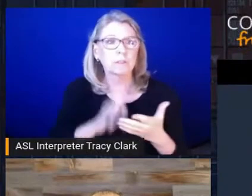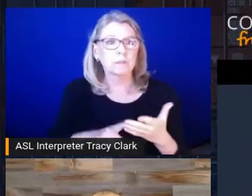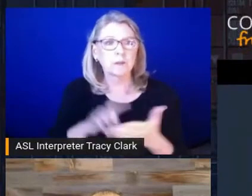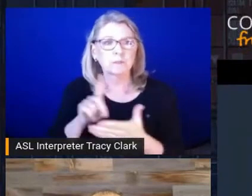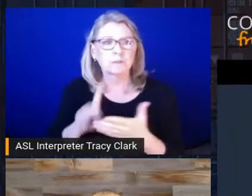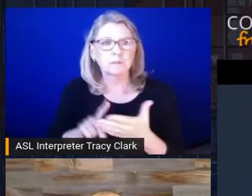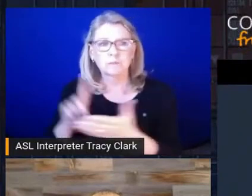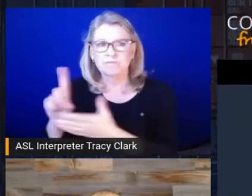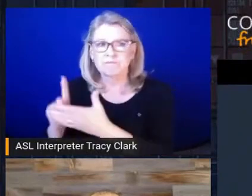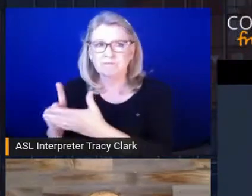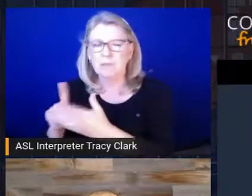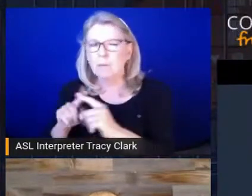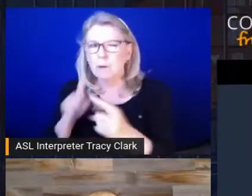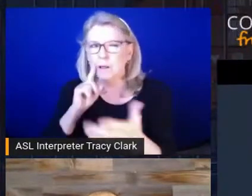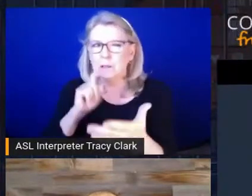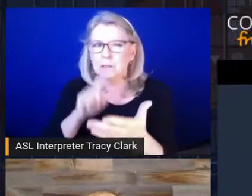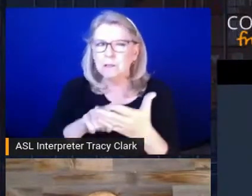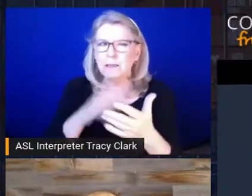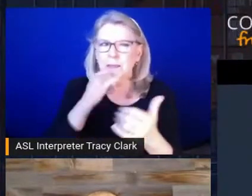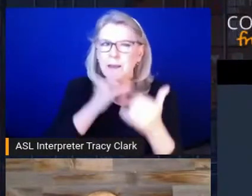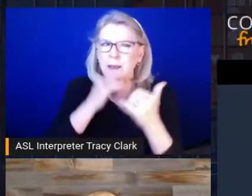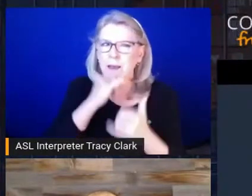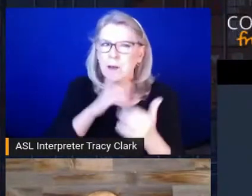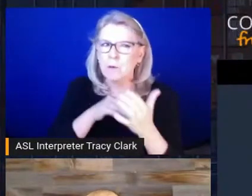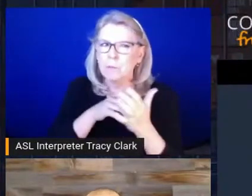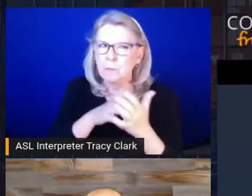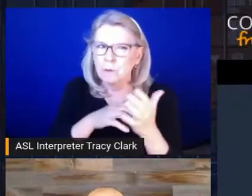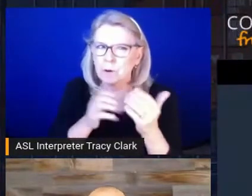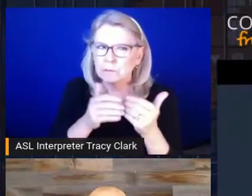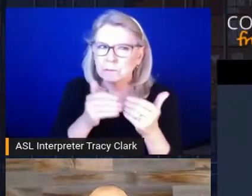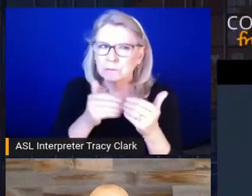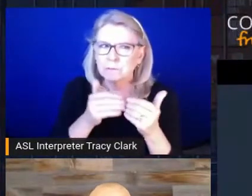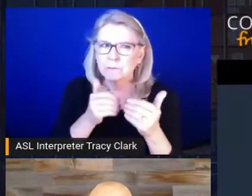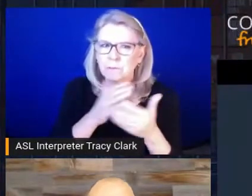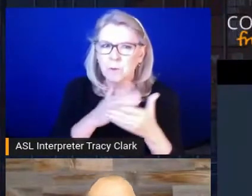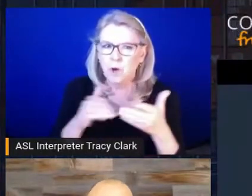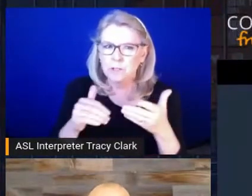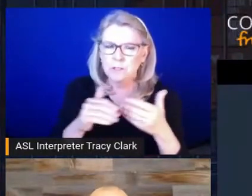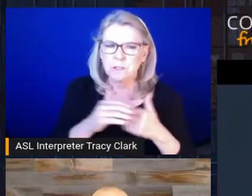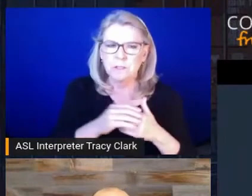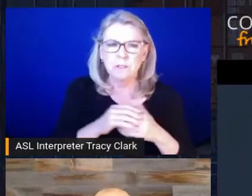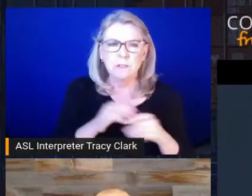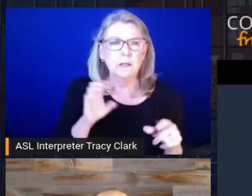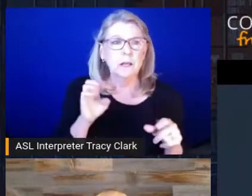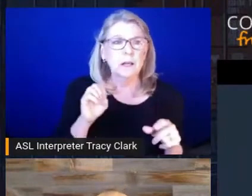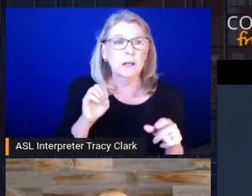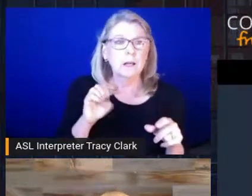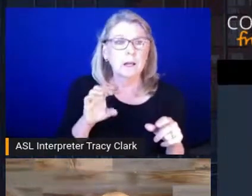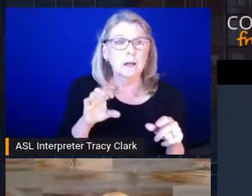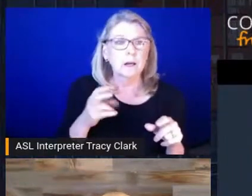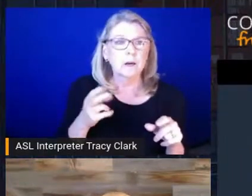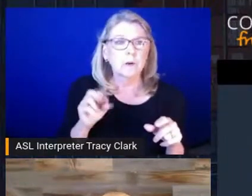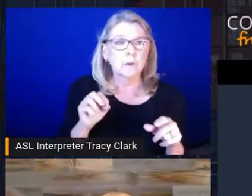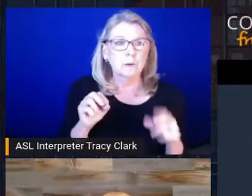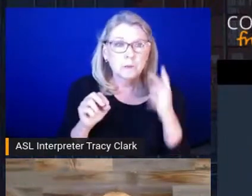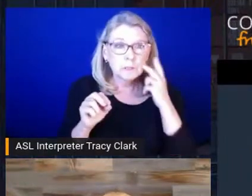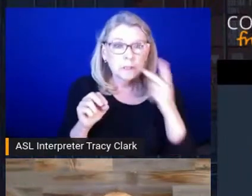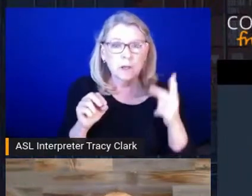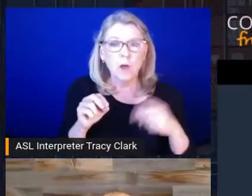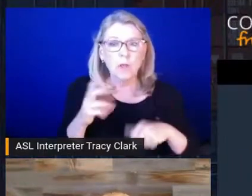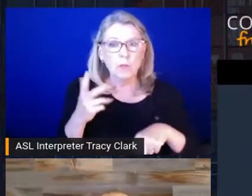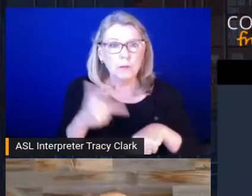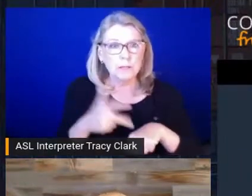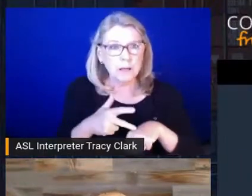this manifest. So you can see that this app echo label here is repeated 3 times, right? So